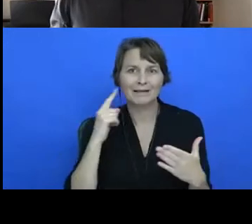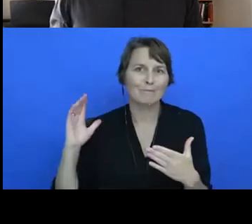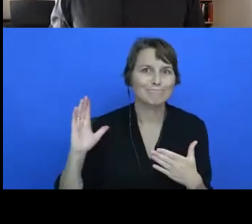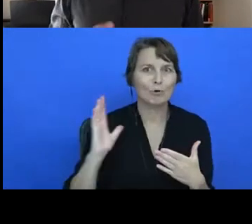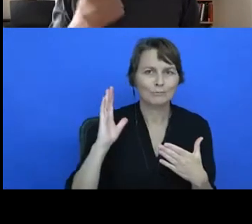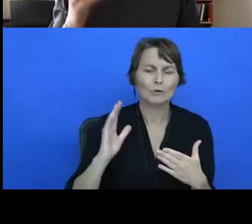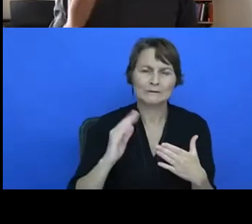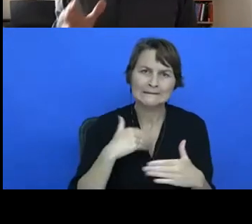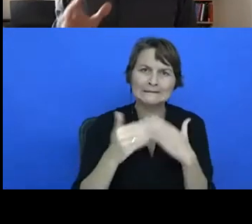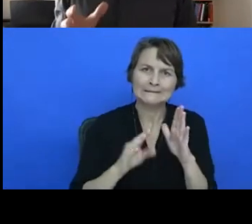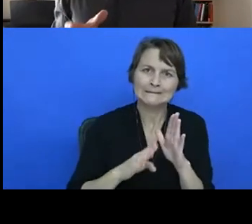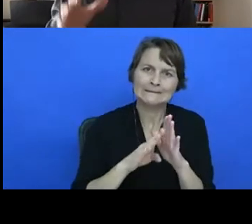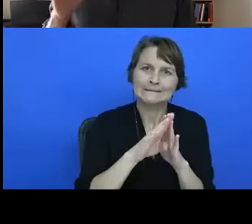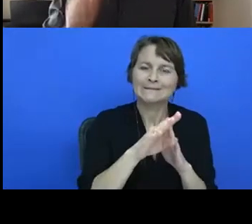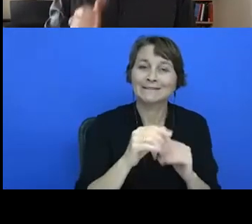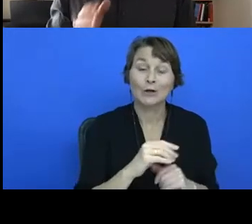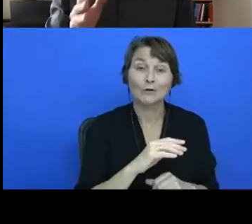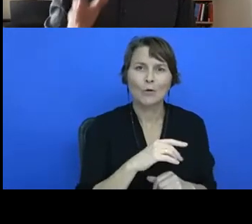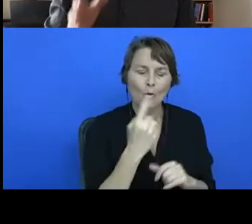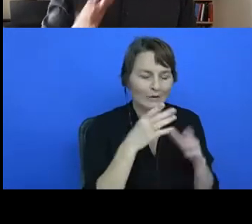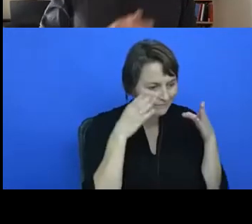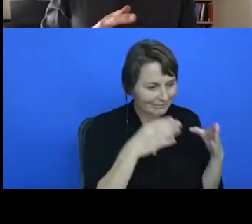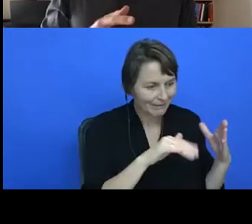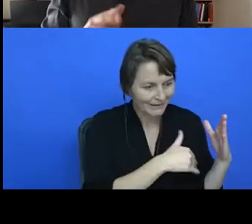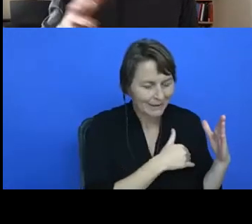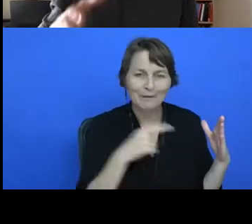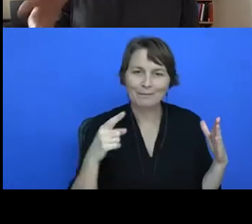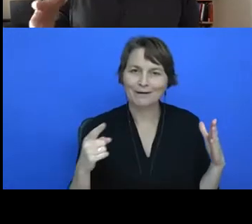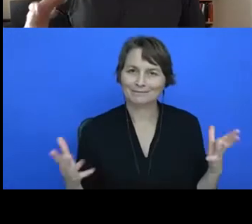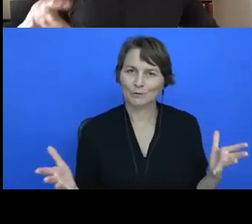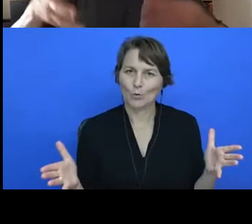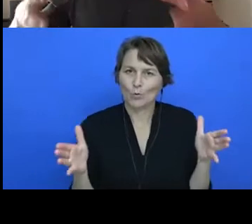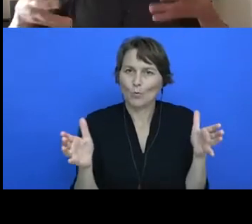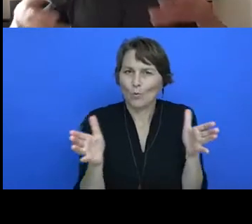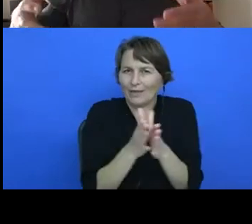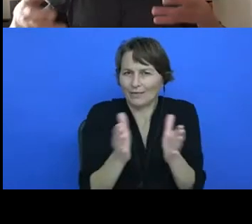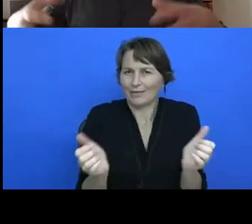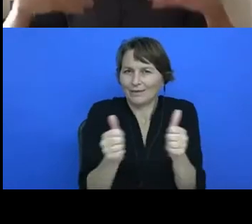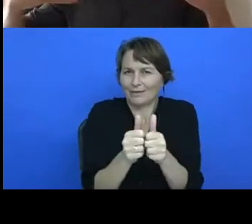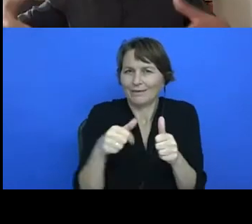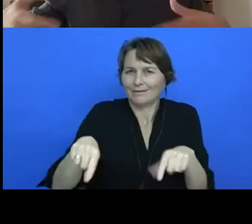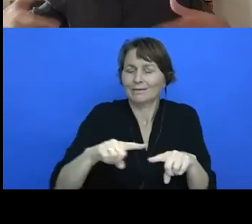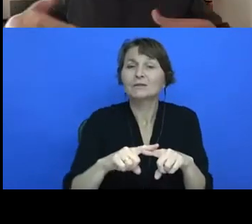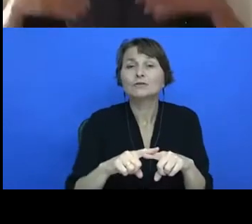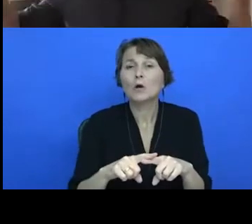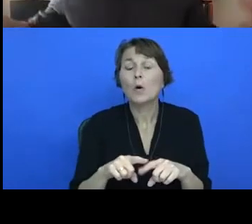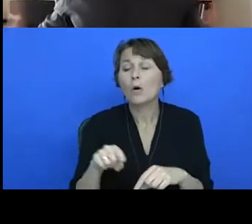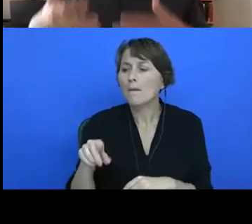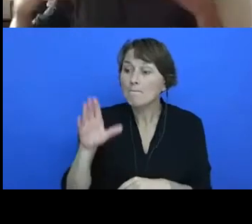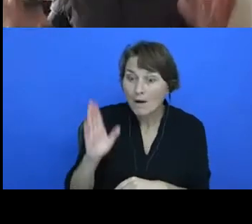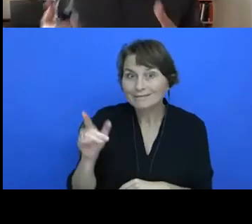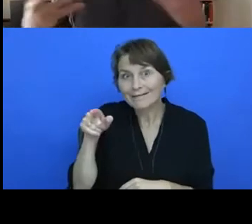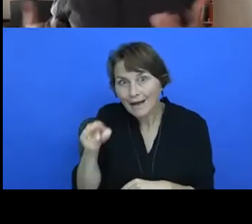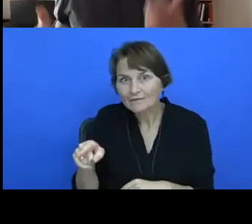this. But I really just want to say that even with this help, we would have also been able to do this ourselves, just maybe not with all